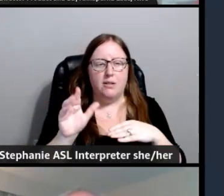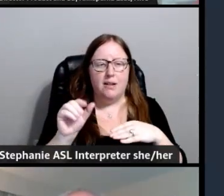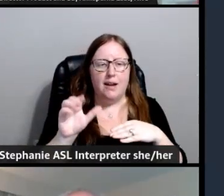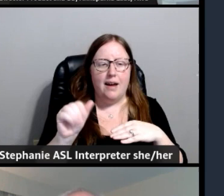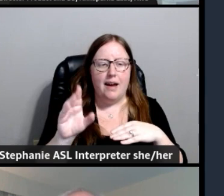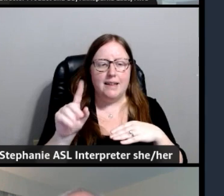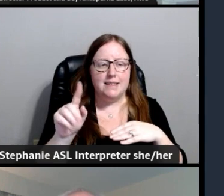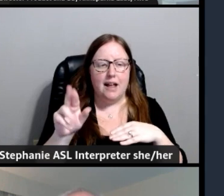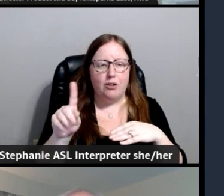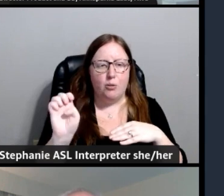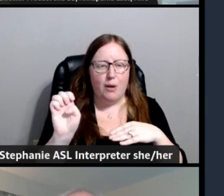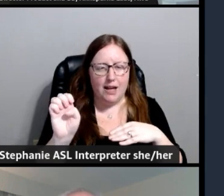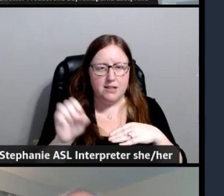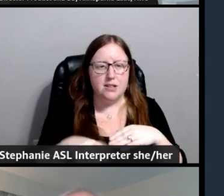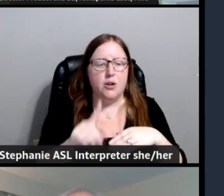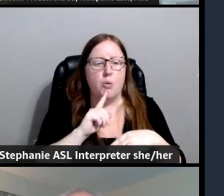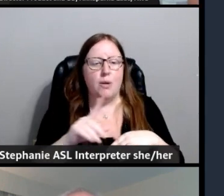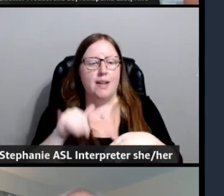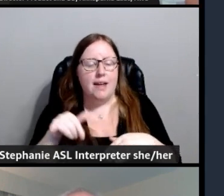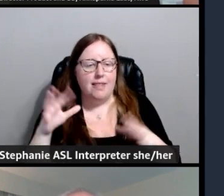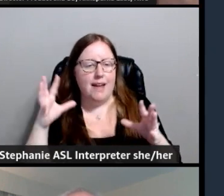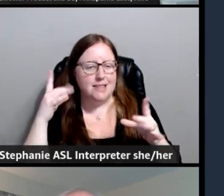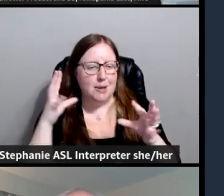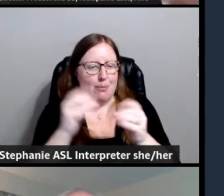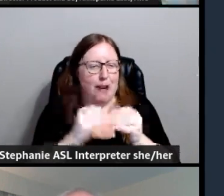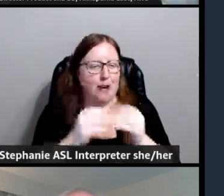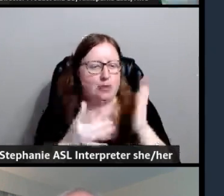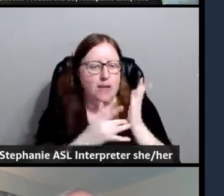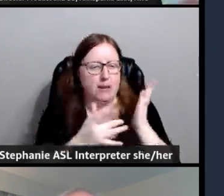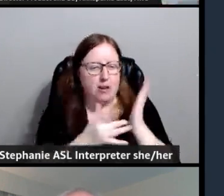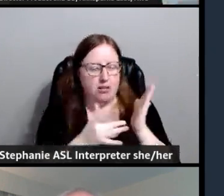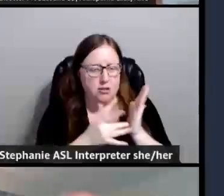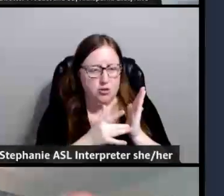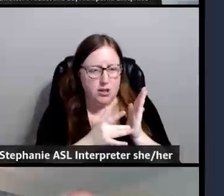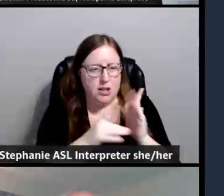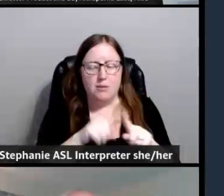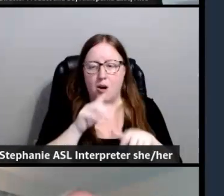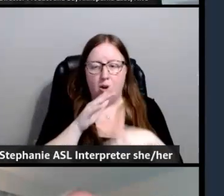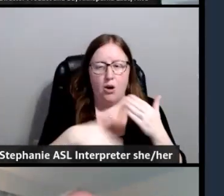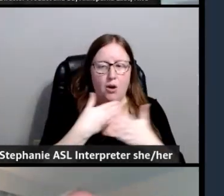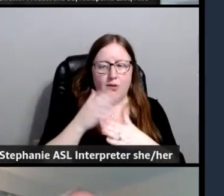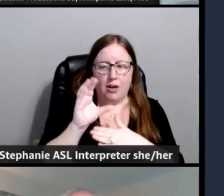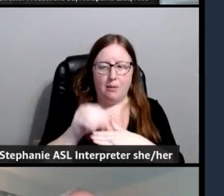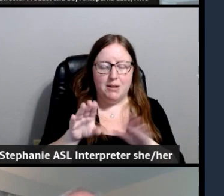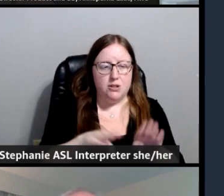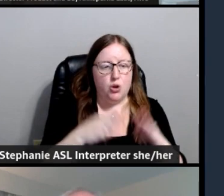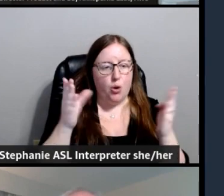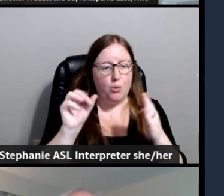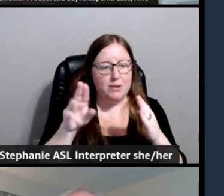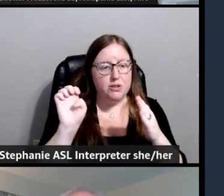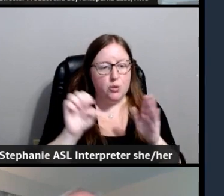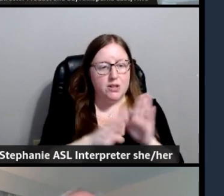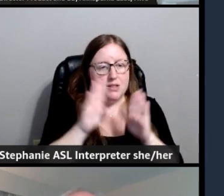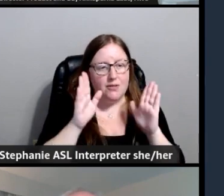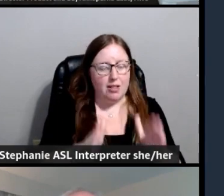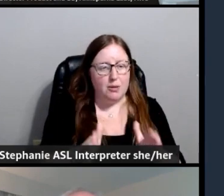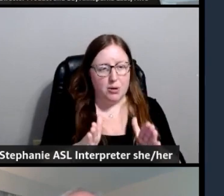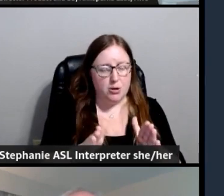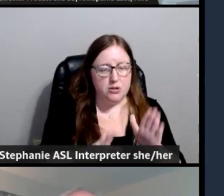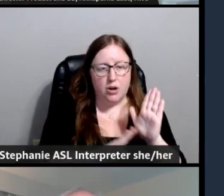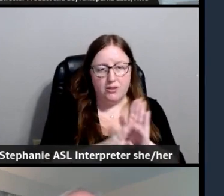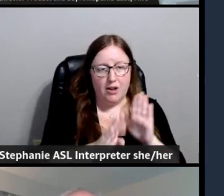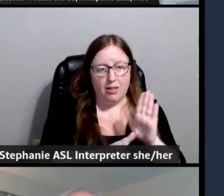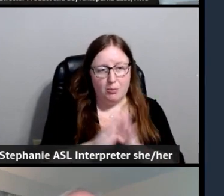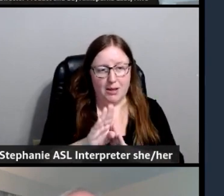XLA is basically a compiler technology that all of these companies and open source developers are developing,